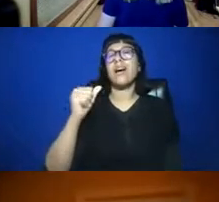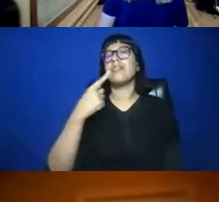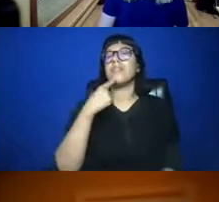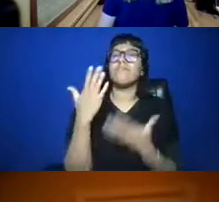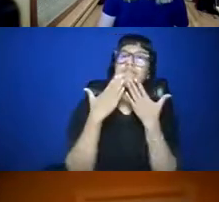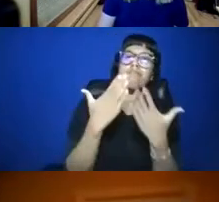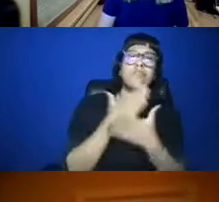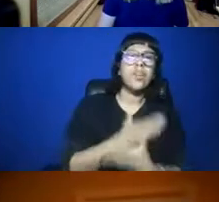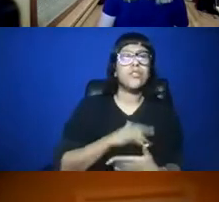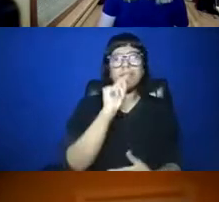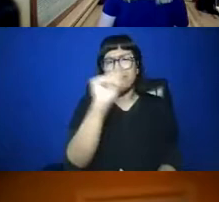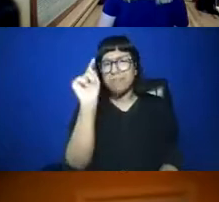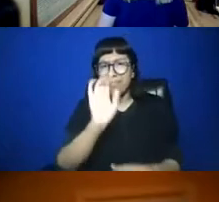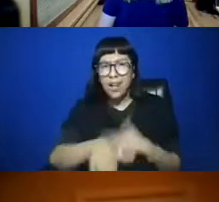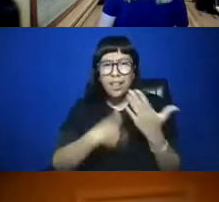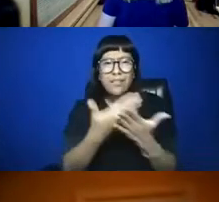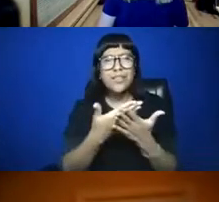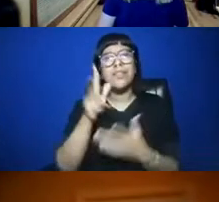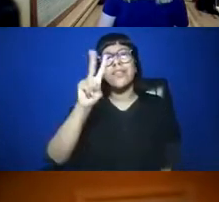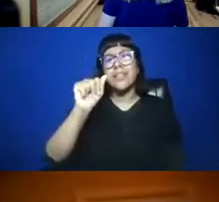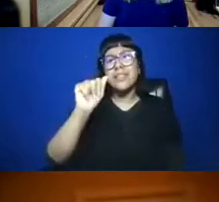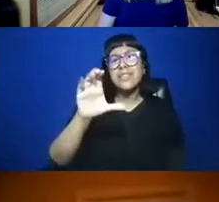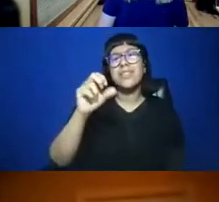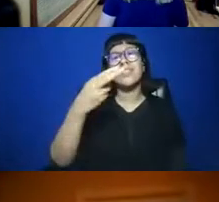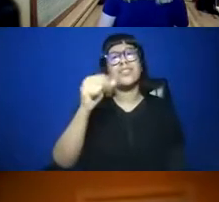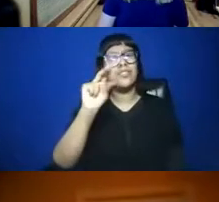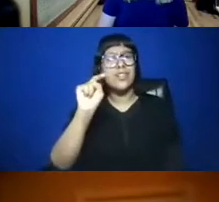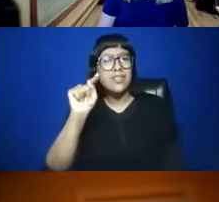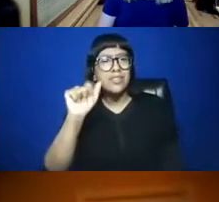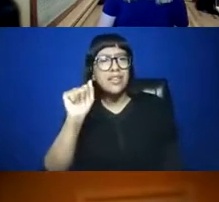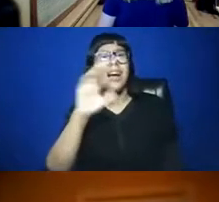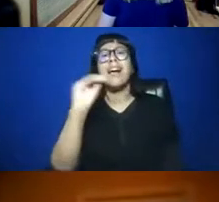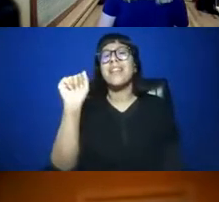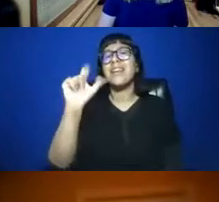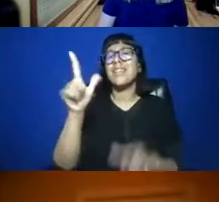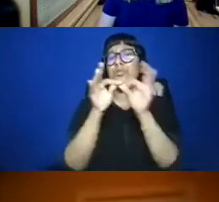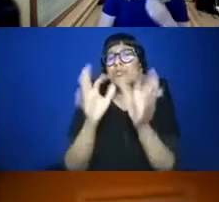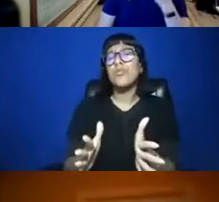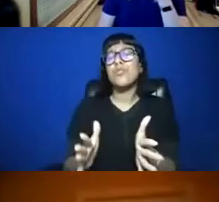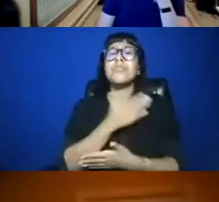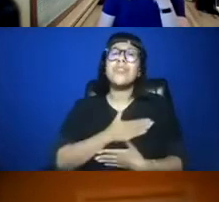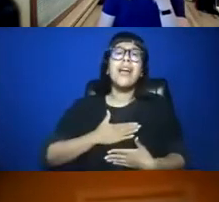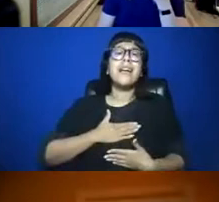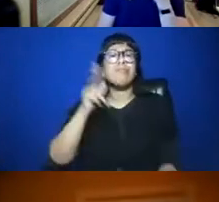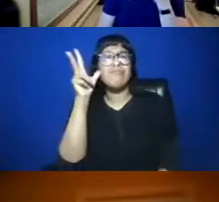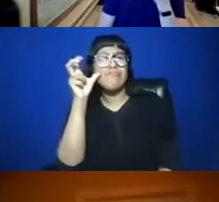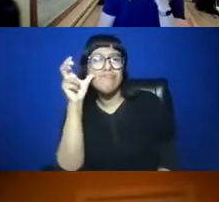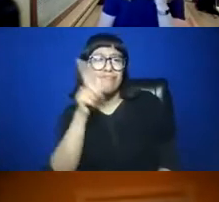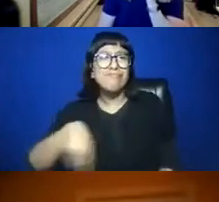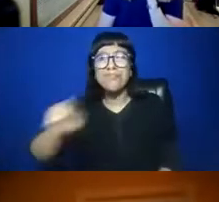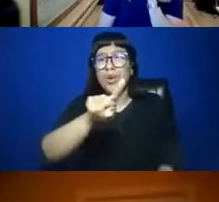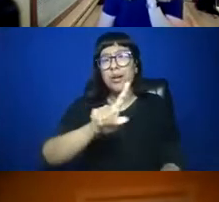Council, the ASL interpreters for making this space. It was a pleasure to listen to you all.